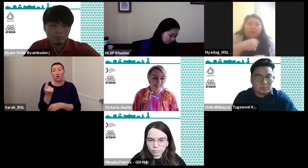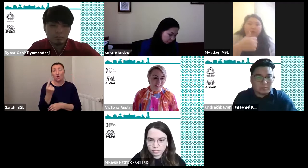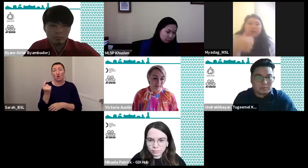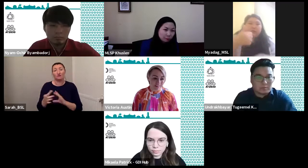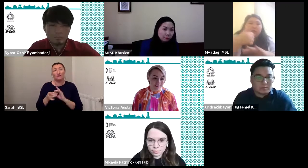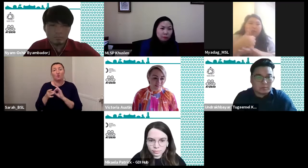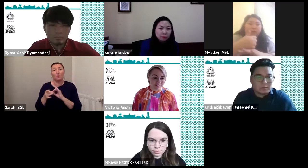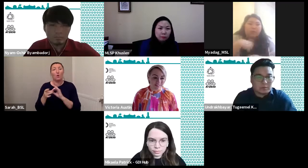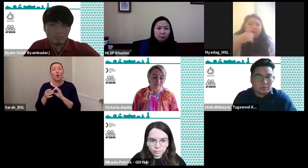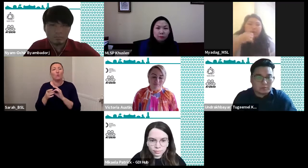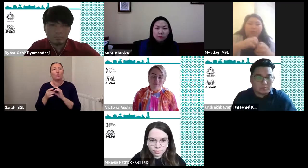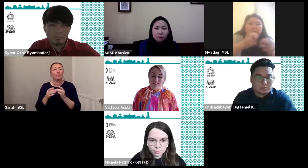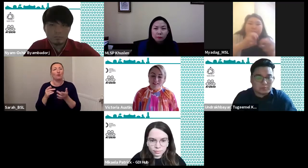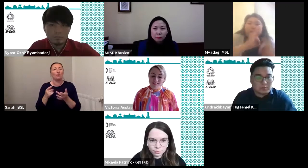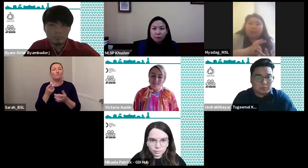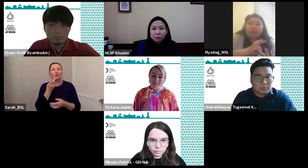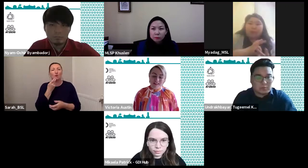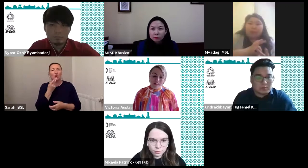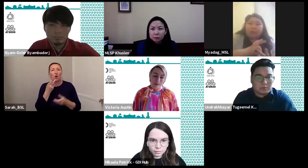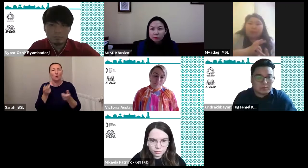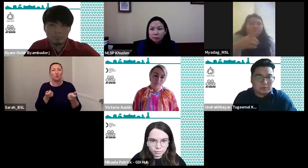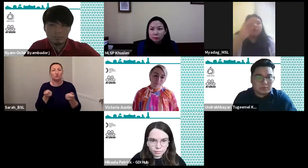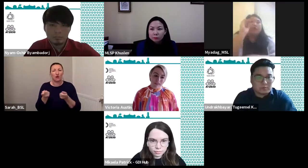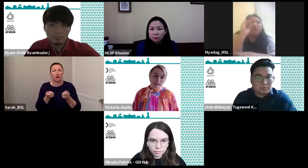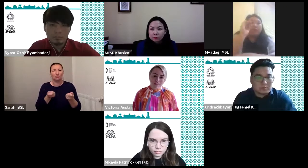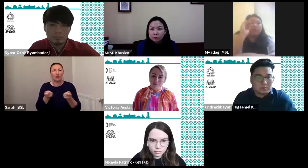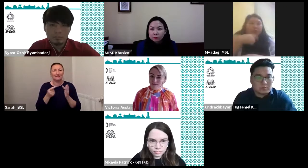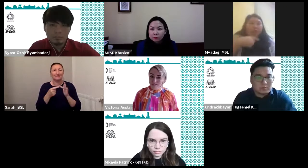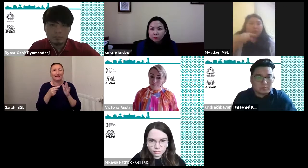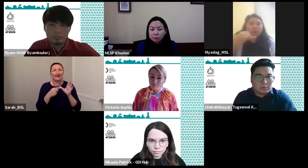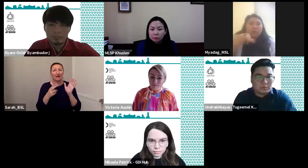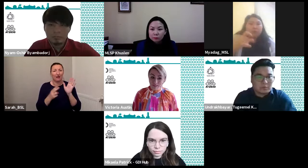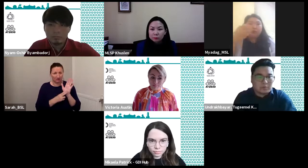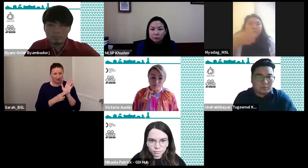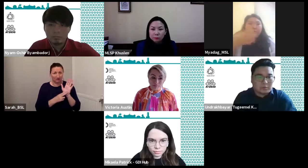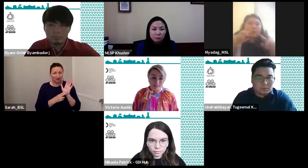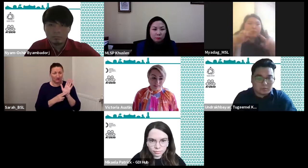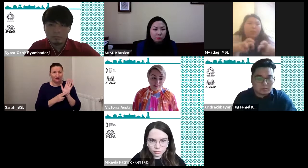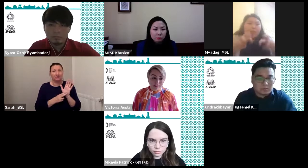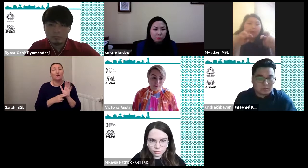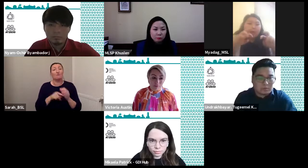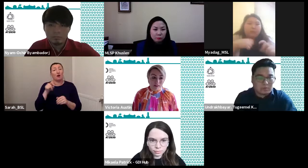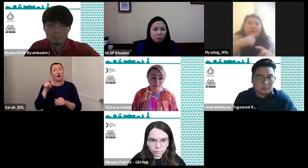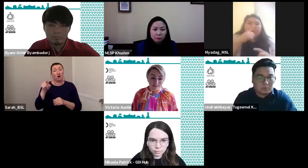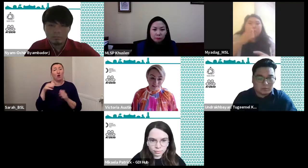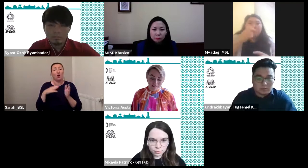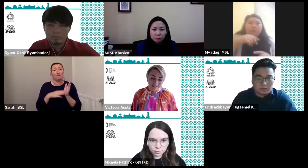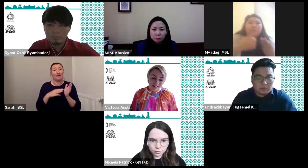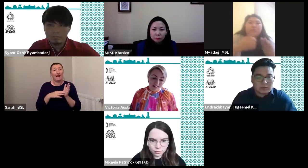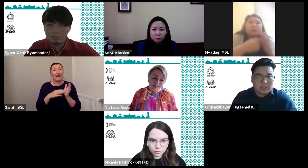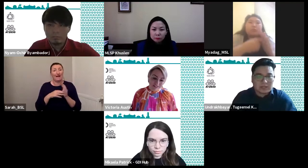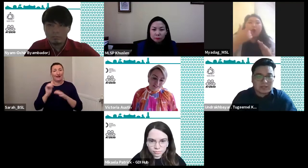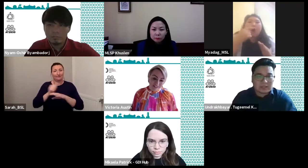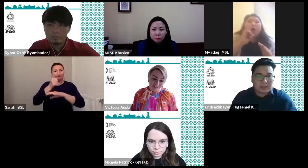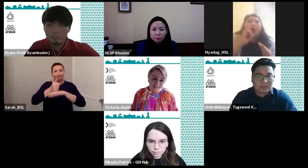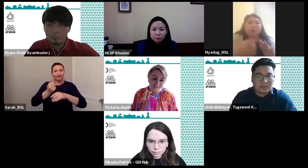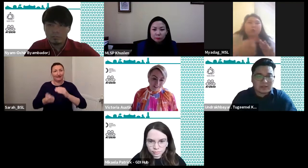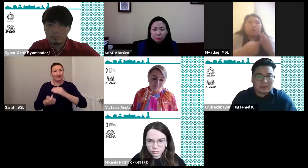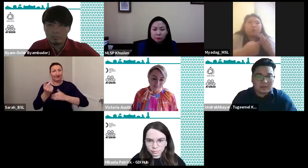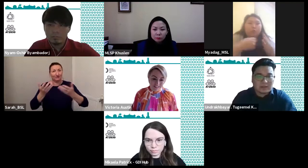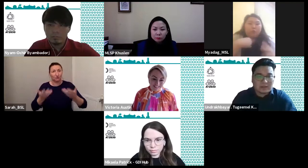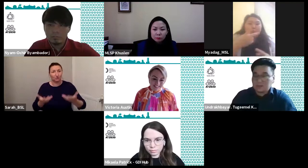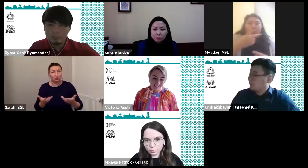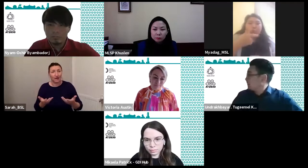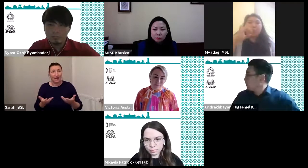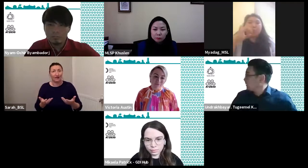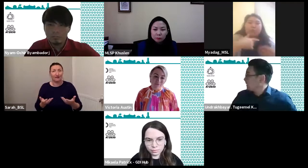is sitting in the background today, but Michaela has also been responsible for making today work. So a huge thank you to her